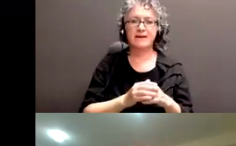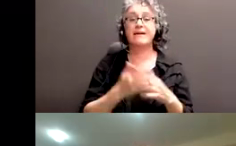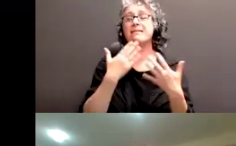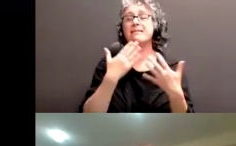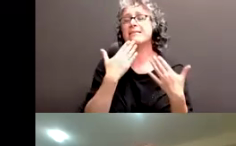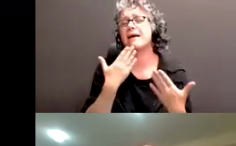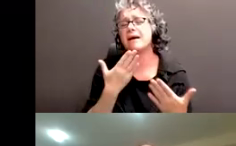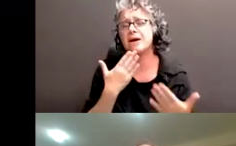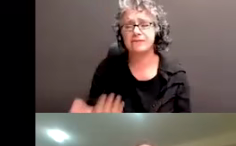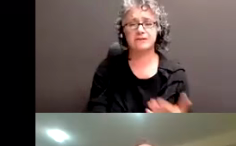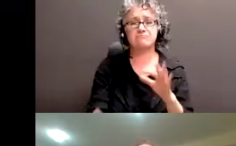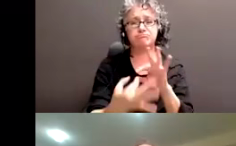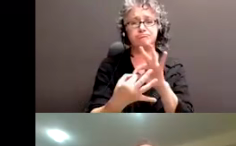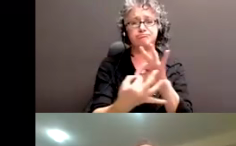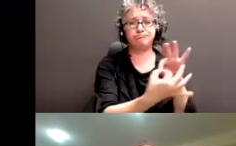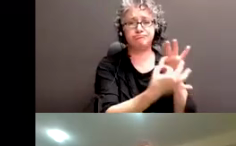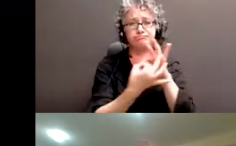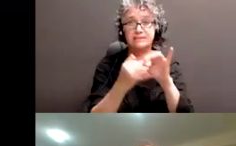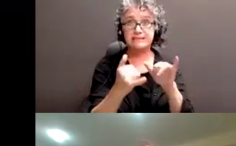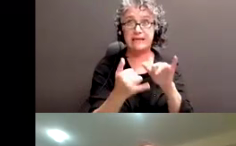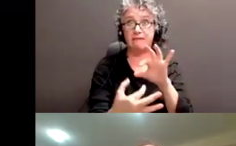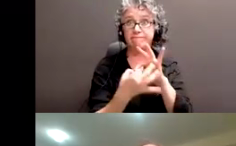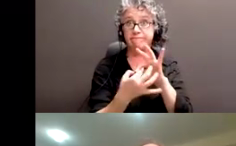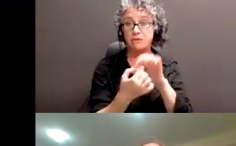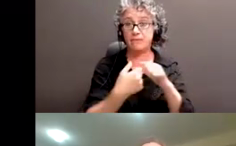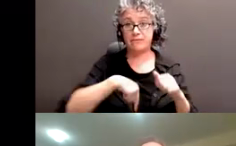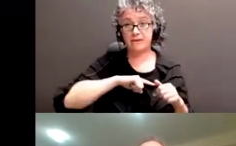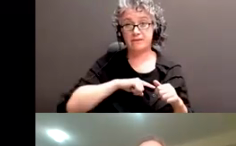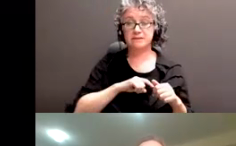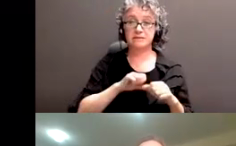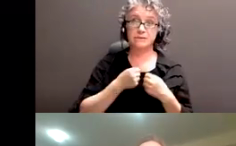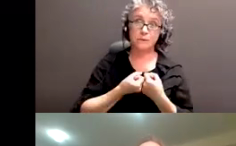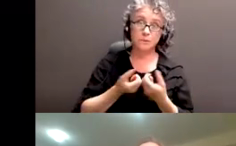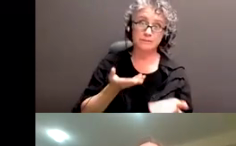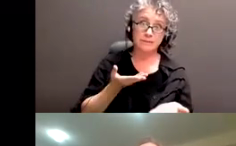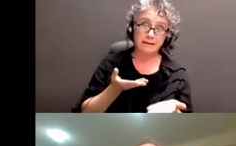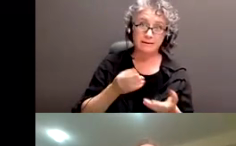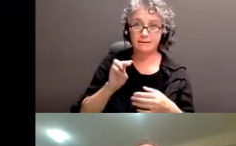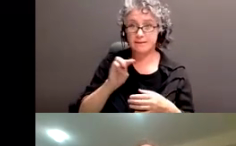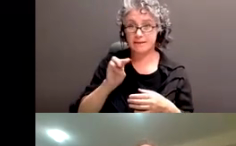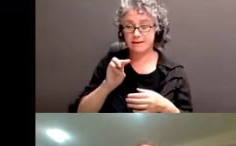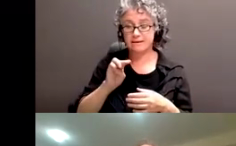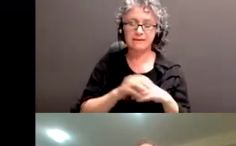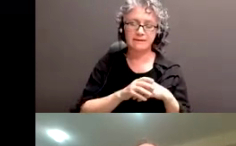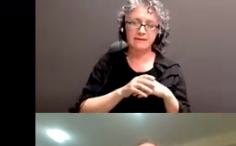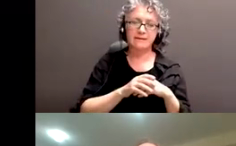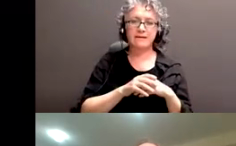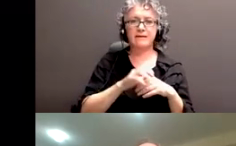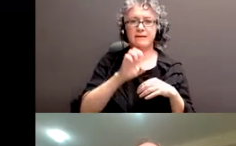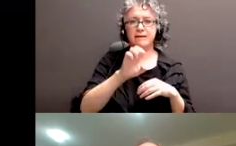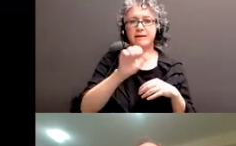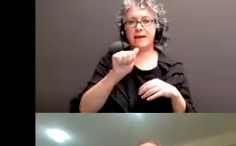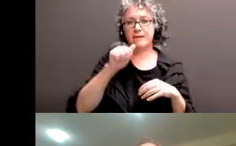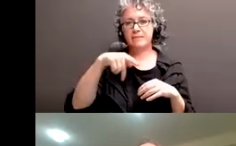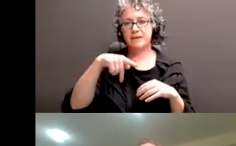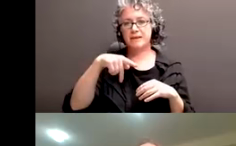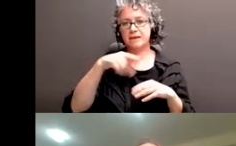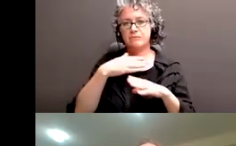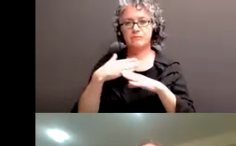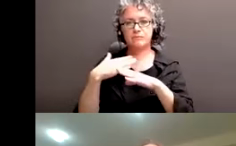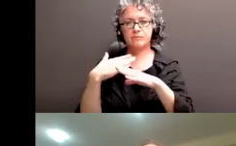for joining us. Keep connected with us also on social media at EA Prevention Ontario through LinkedIn, Twitter,